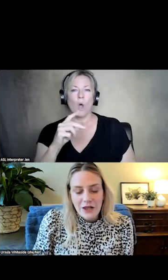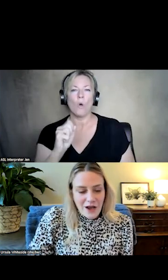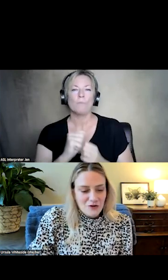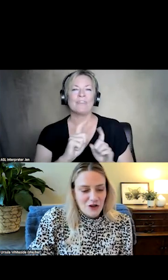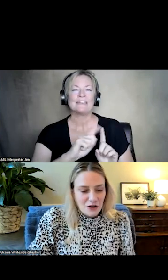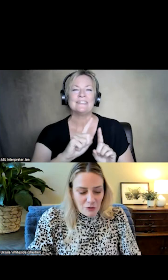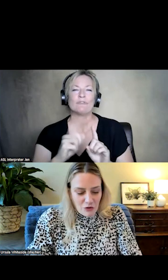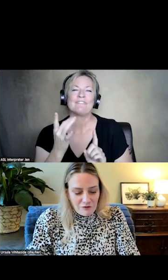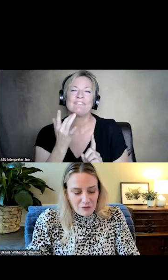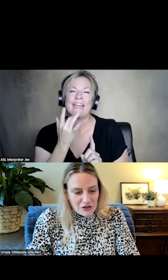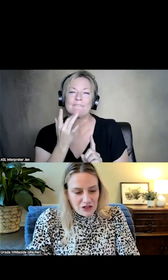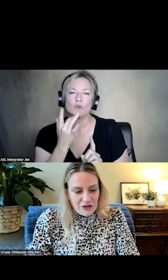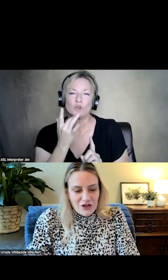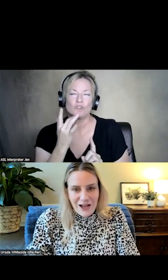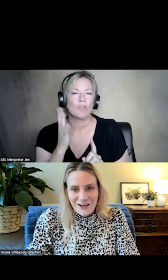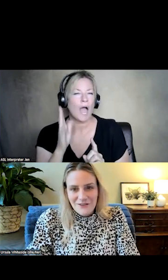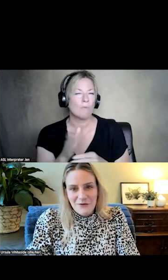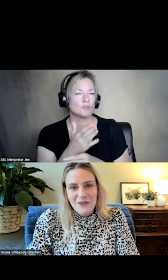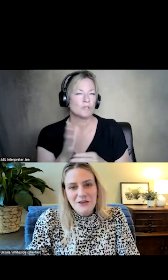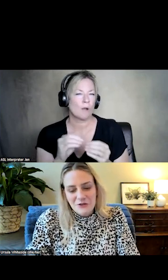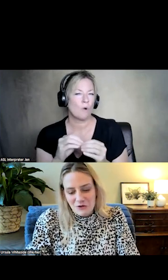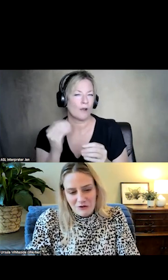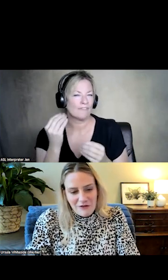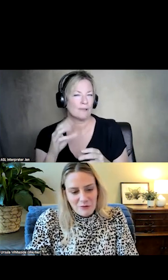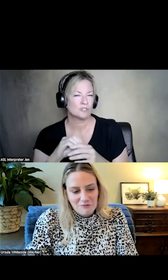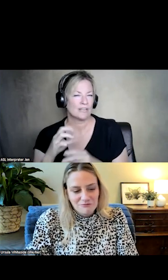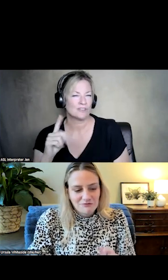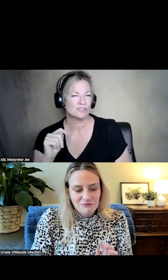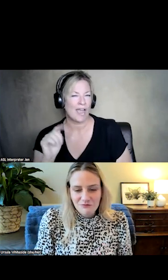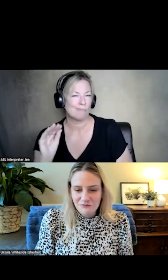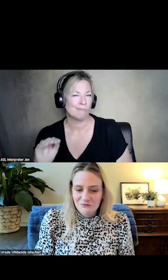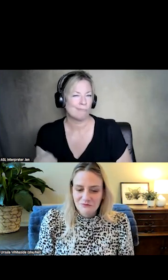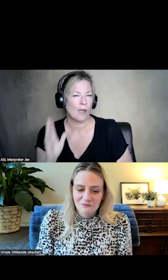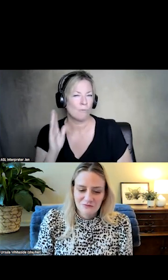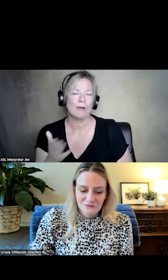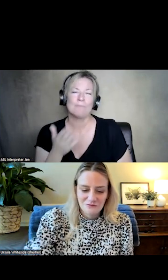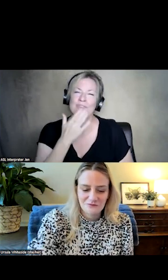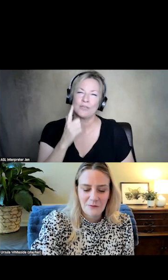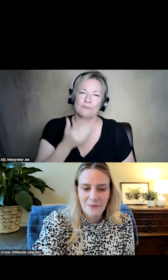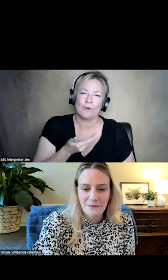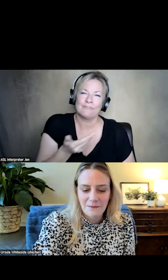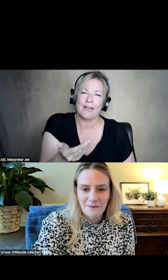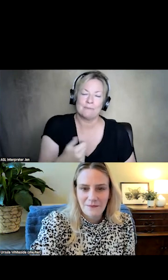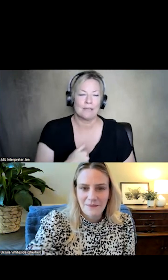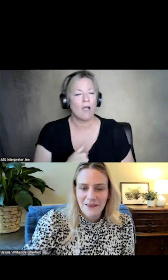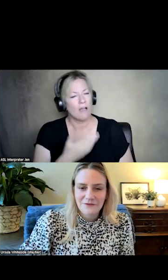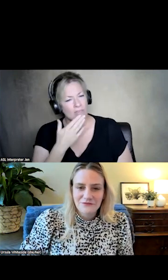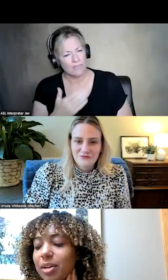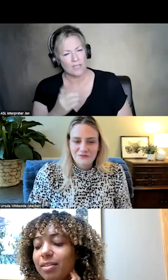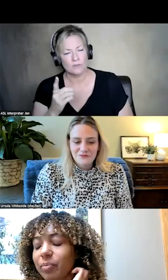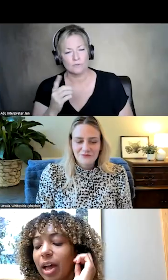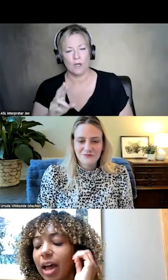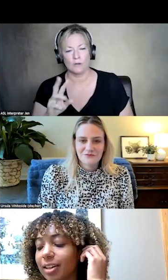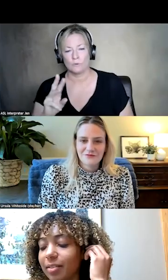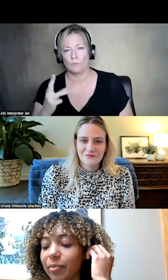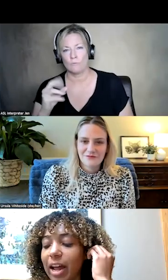And I'll share a little bit more information in the chat here. So thank you so much for having me. Oh, thank you so much, Dr. Whiteside. I